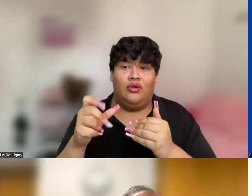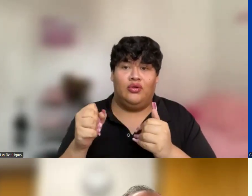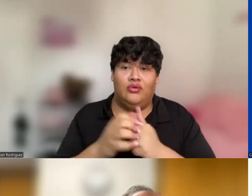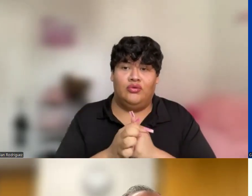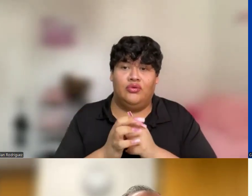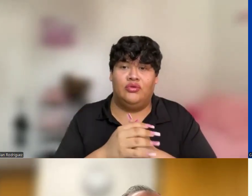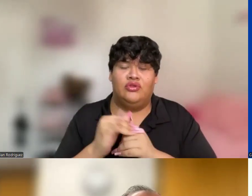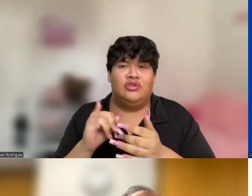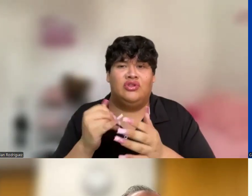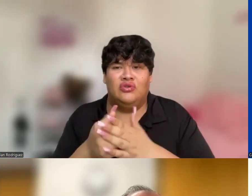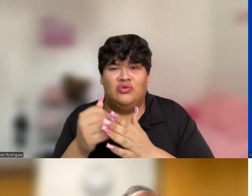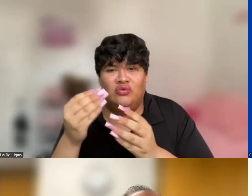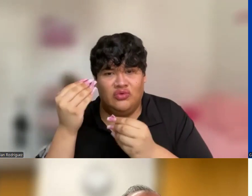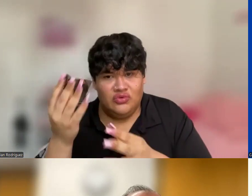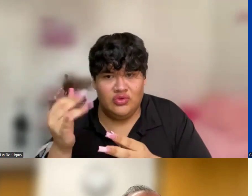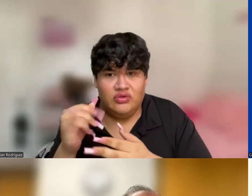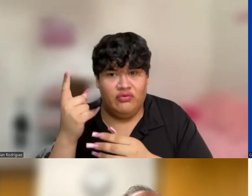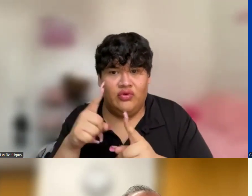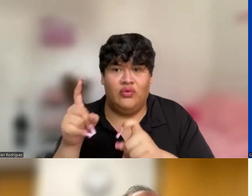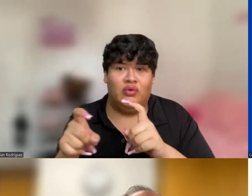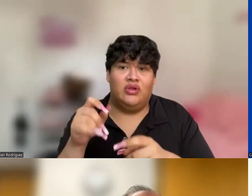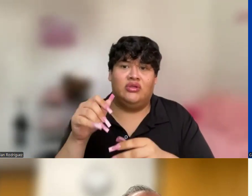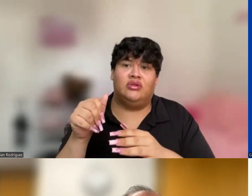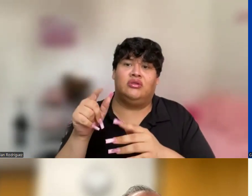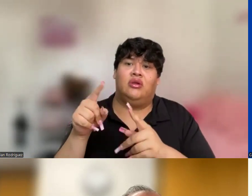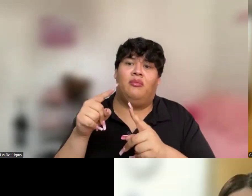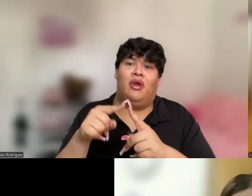to address Dr. Jude's question about